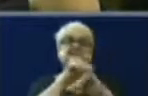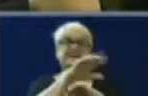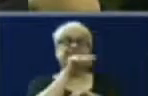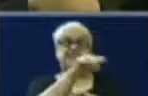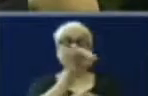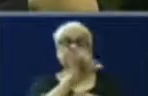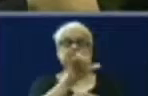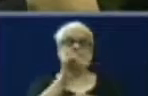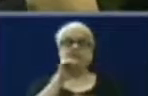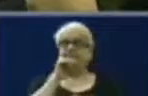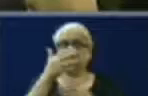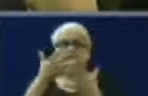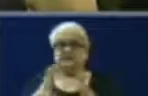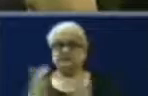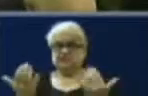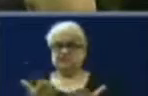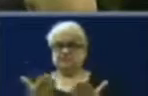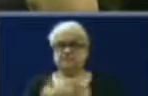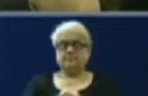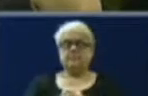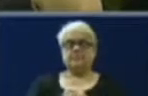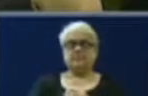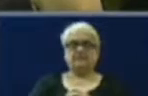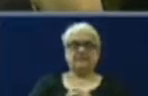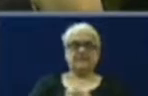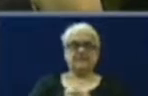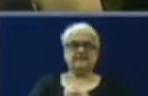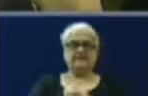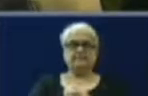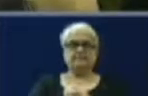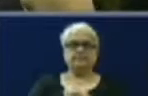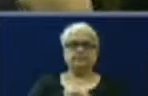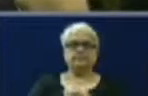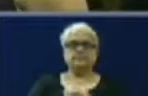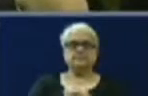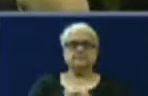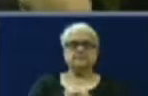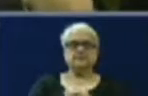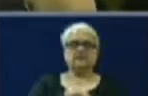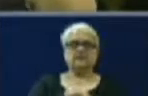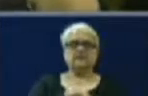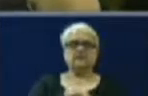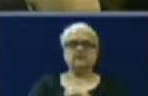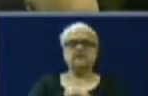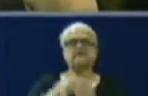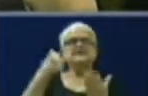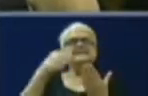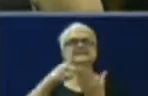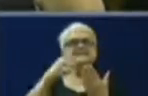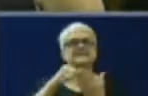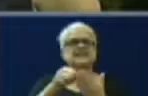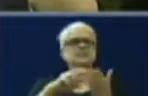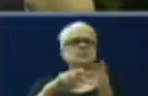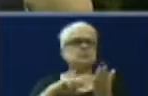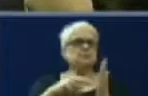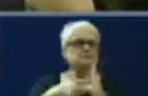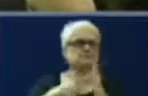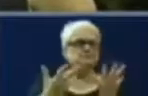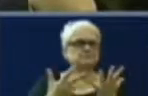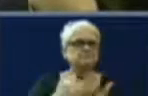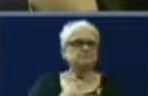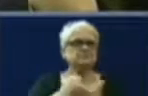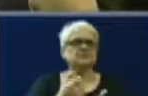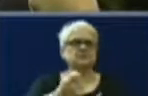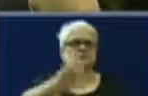the open letter form section to read the balance of the message. This letter is intended to help you understand a real